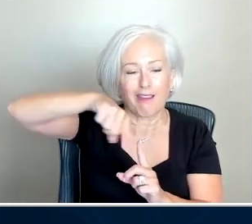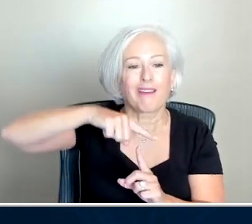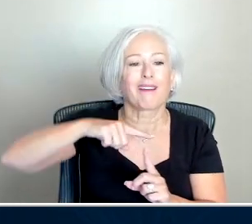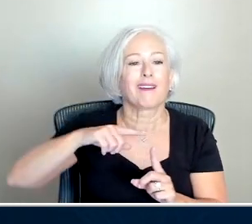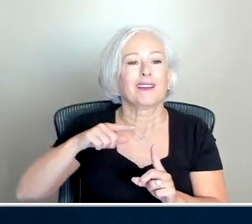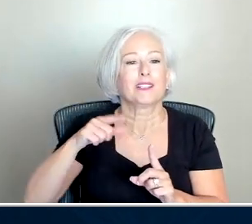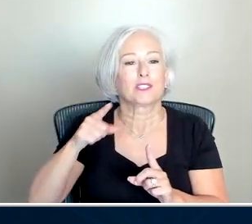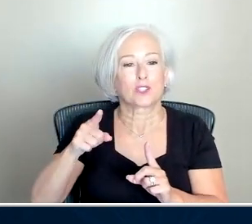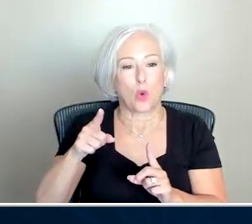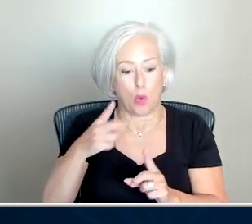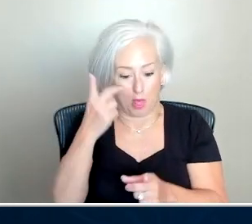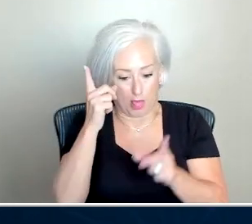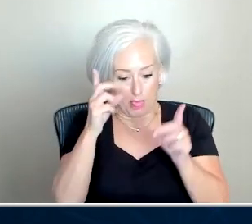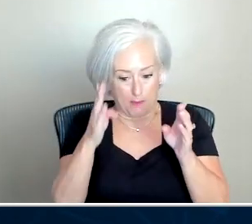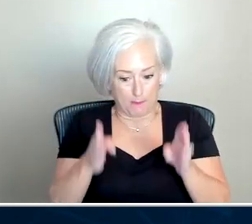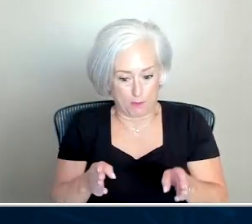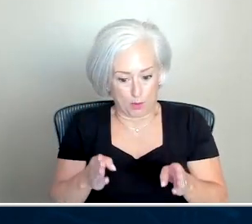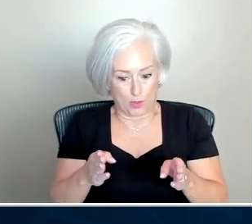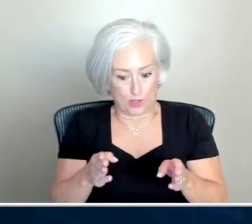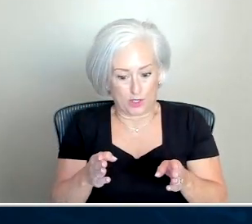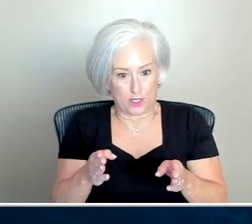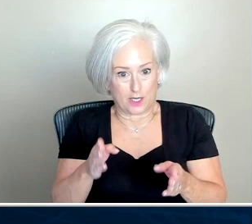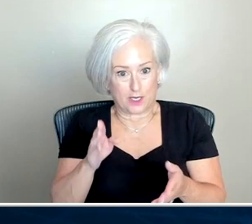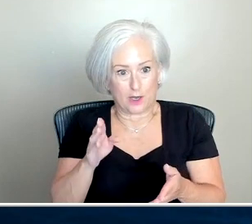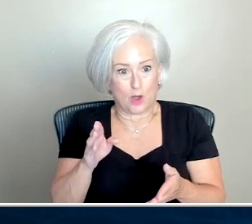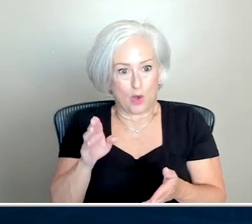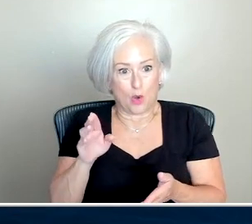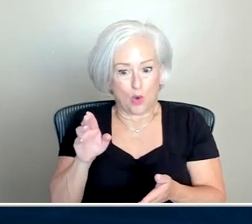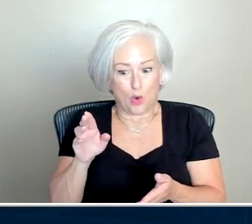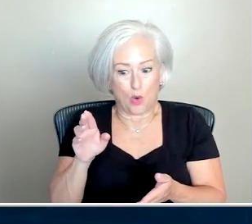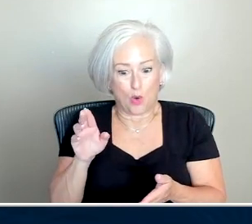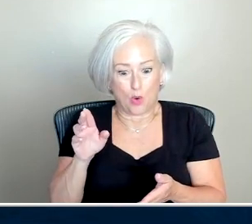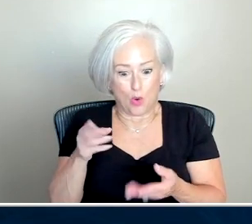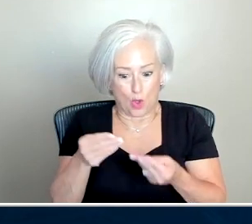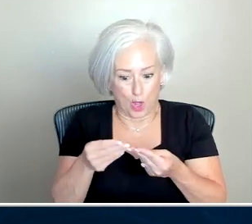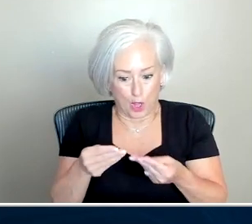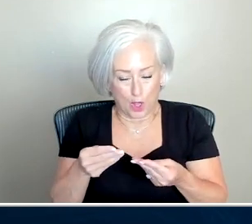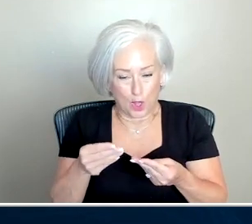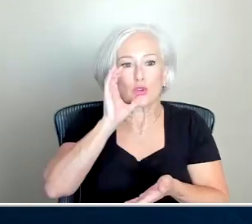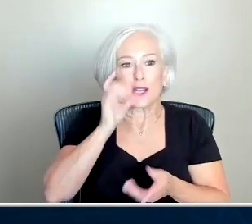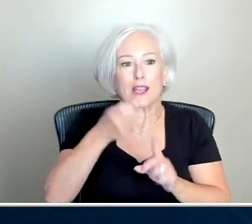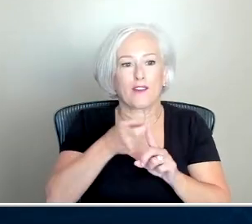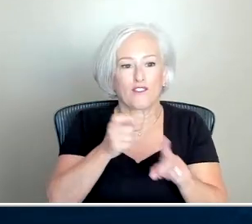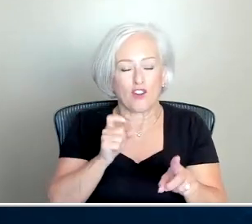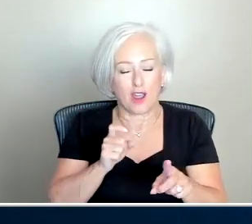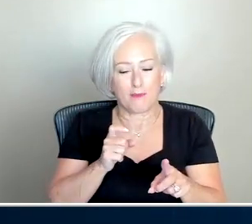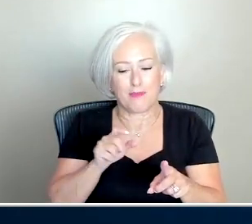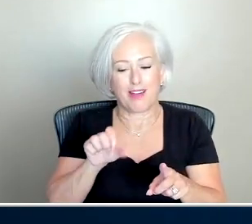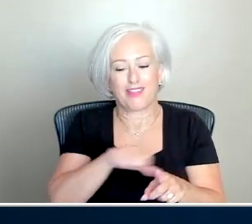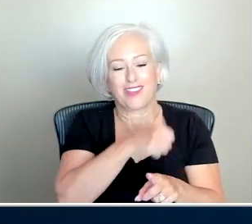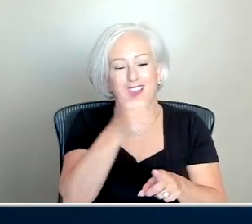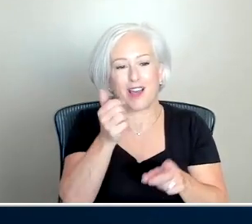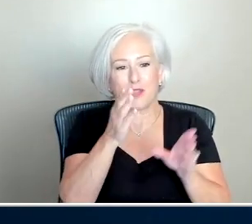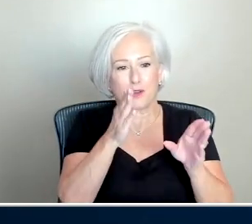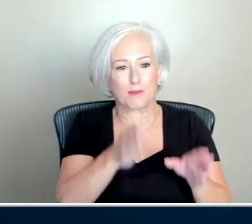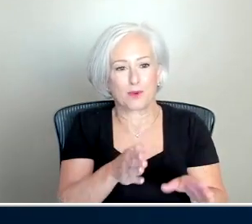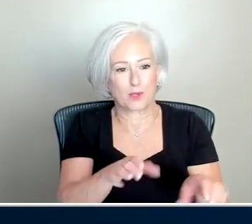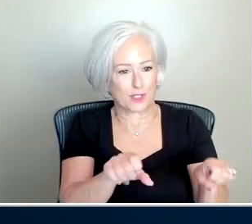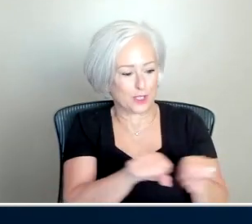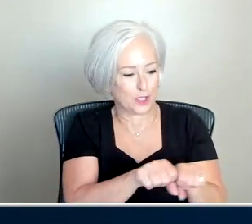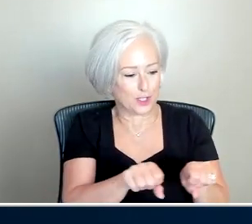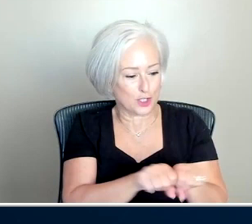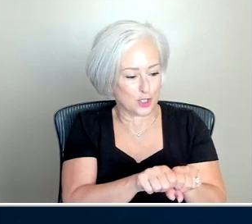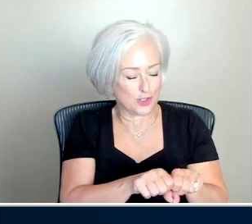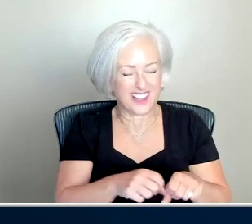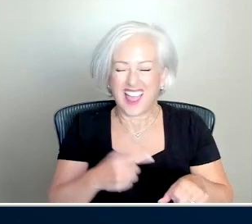drink a beverage from the shoe of the one who won. And I'm proud to announce that I won. Gary had a drink